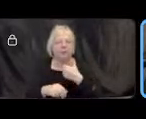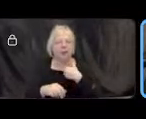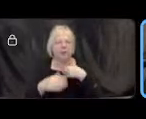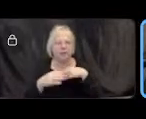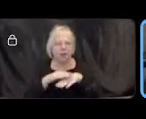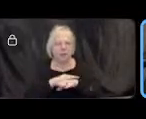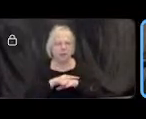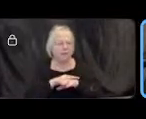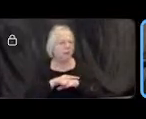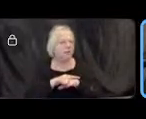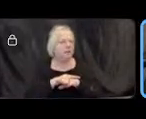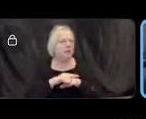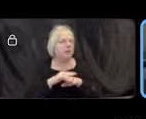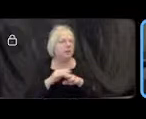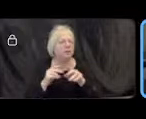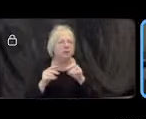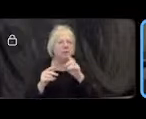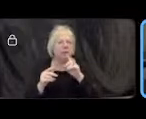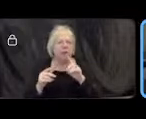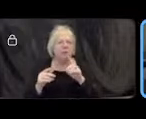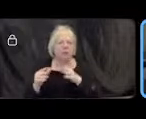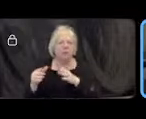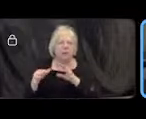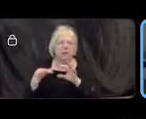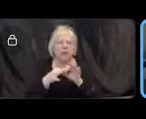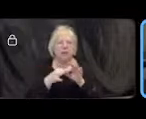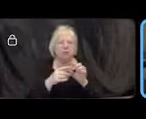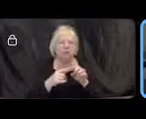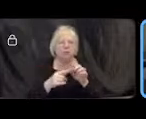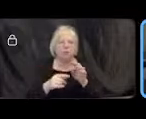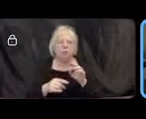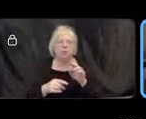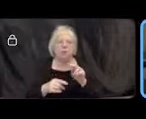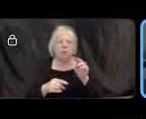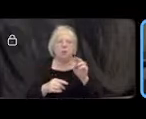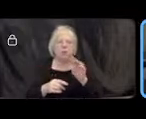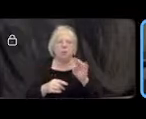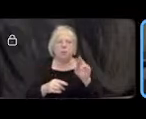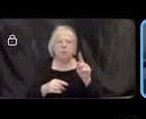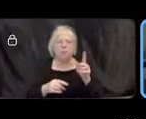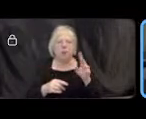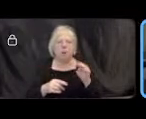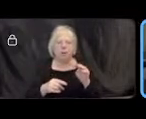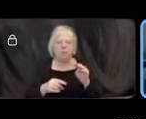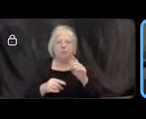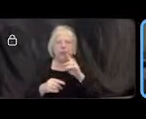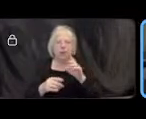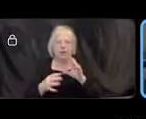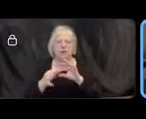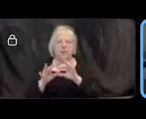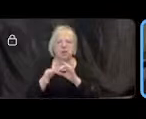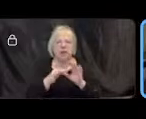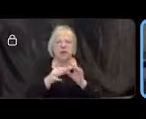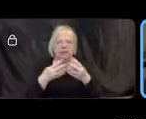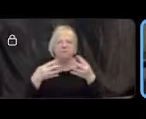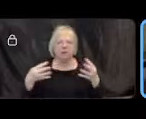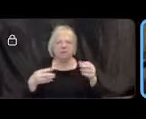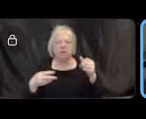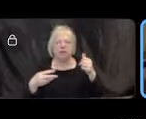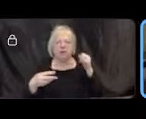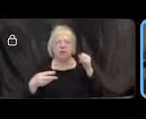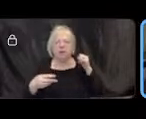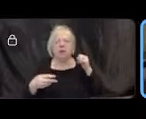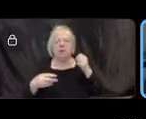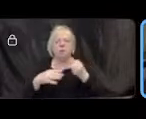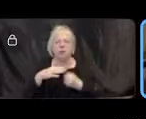Has a paved access drive connecting to West Market Street along the north perimeter of the property and a chain link fence enclosing the rear, which is a